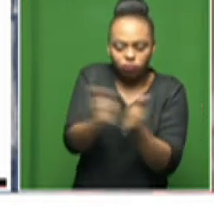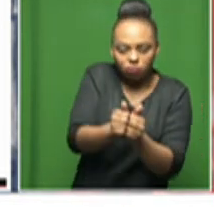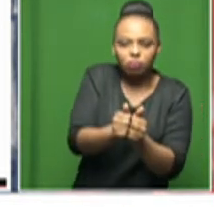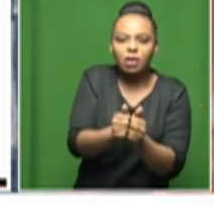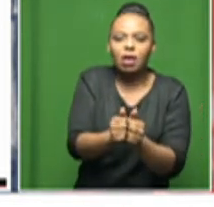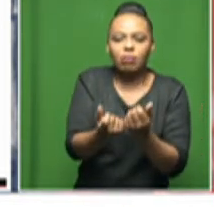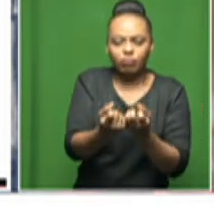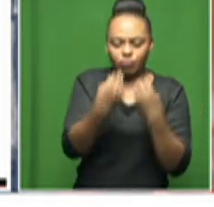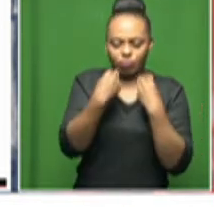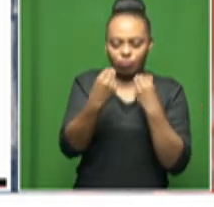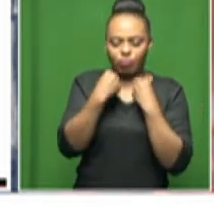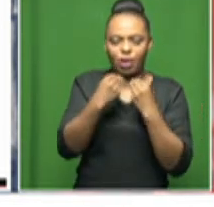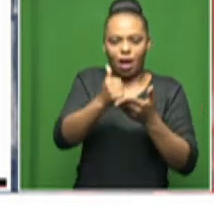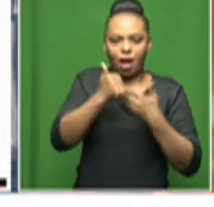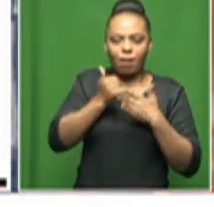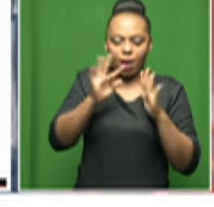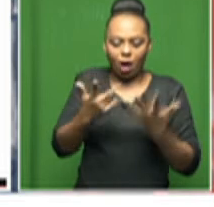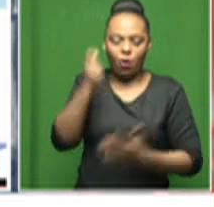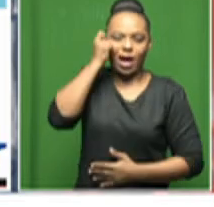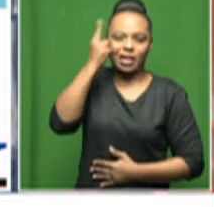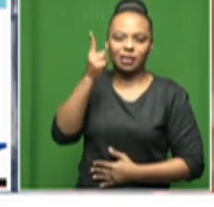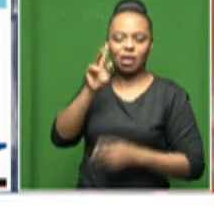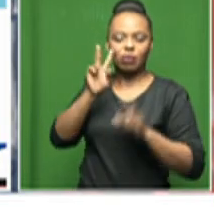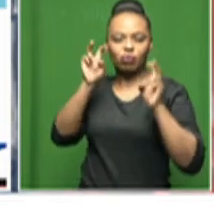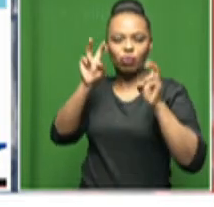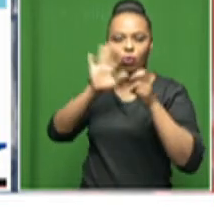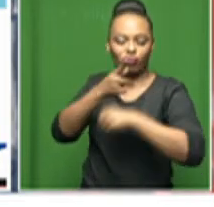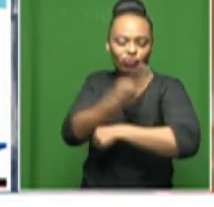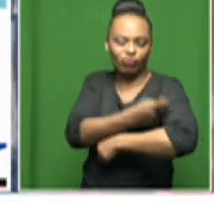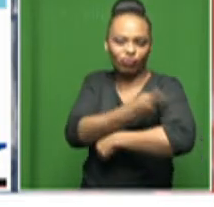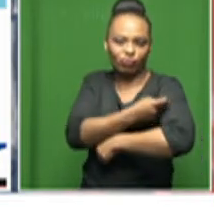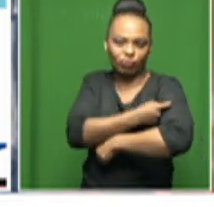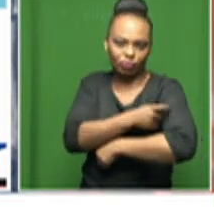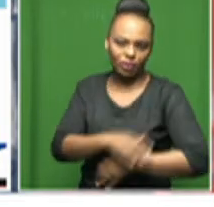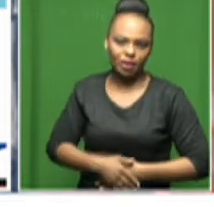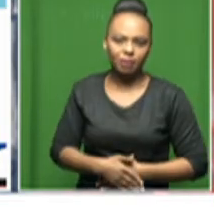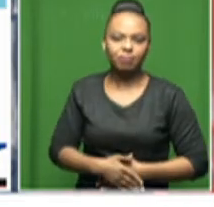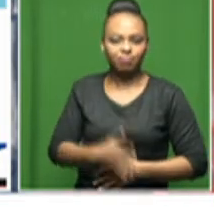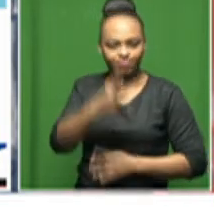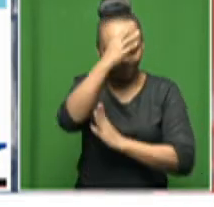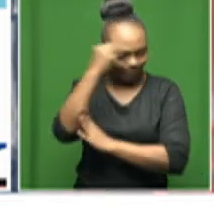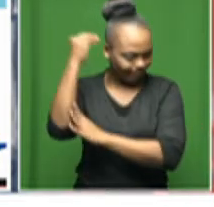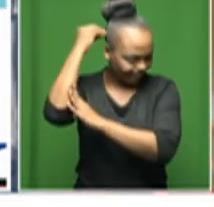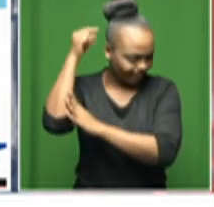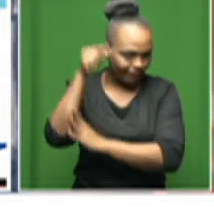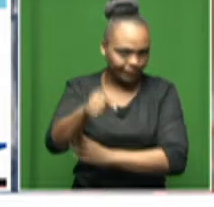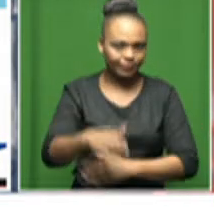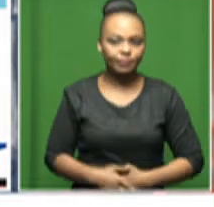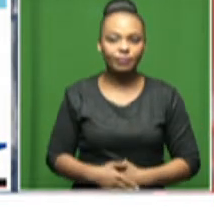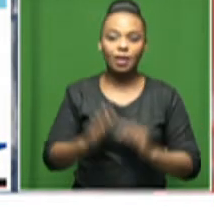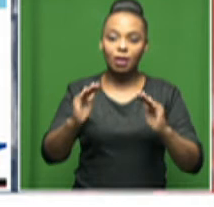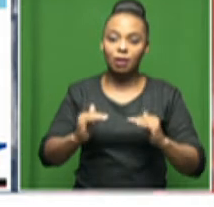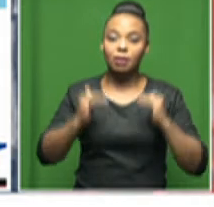the vaccine in South Africa. So I just want to acknowledge that. So I'm going to provide some just top-line